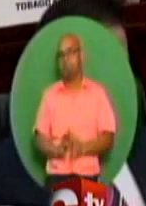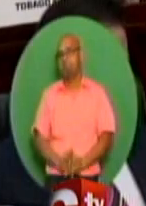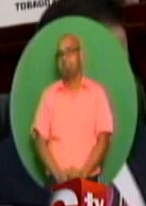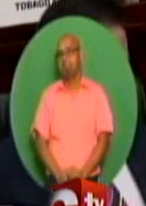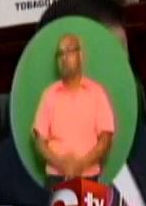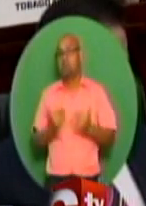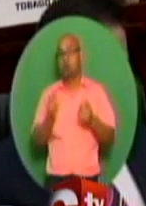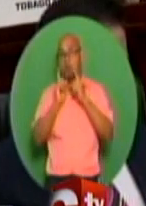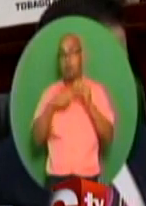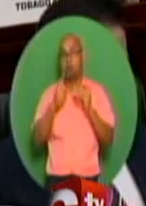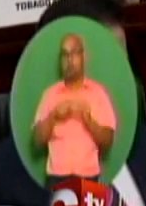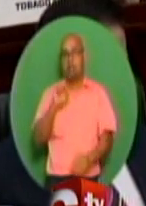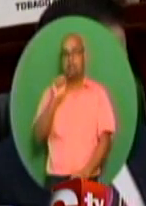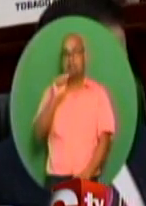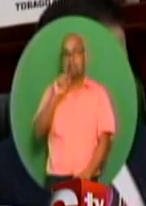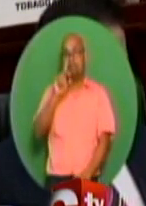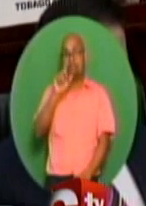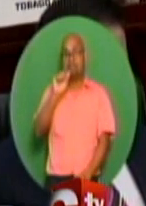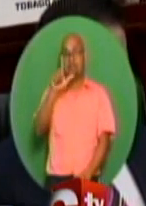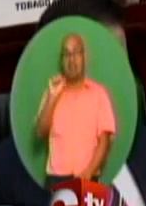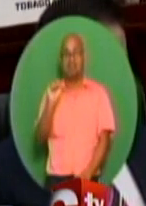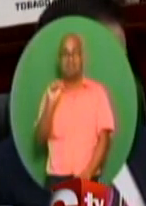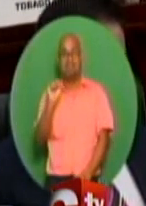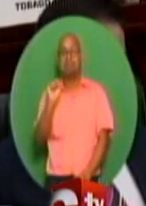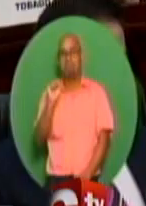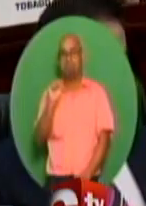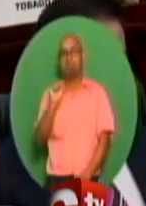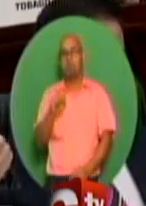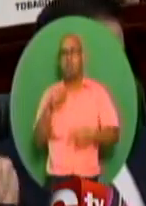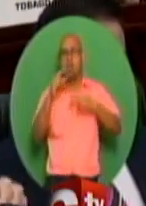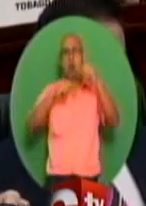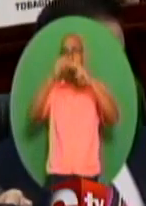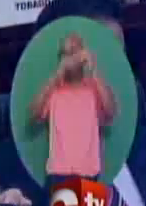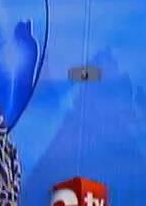subsidize loans for new tourist facilities by 5%. Dion Baptiste, CNews.